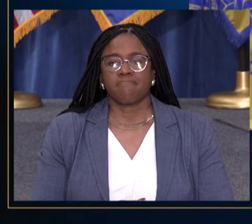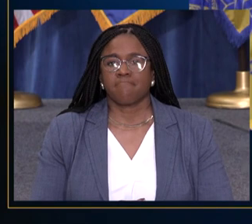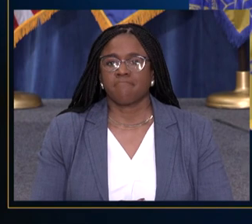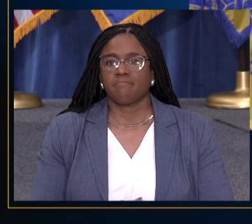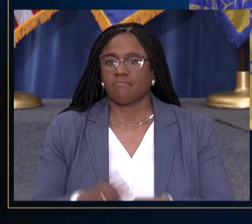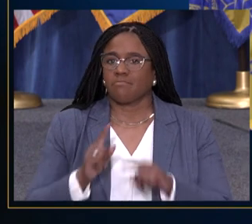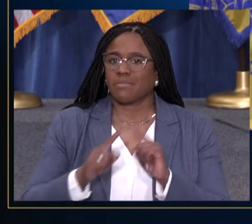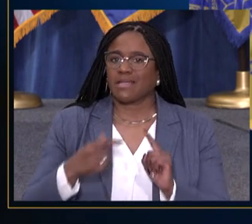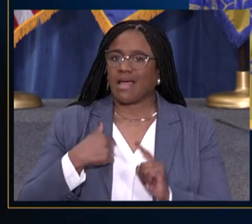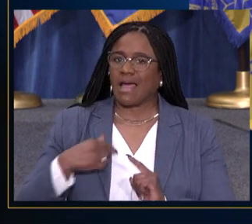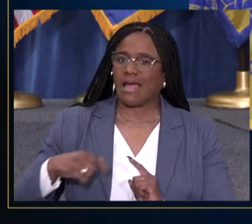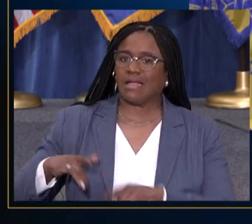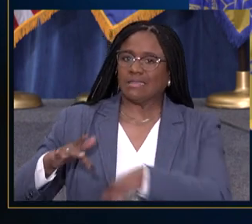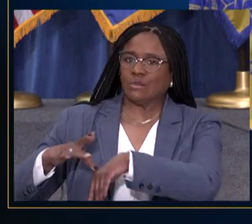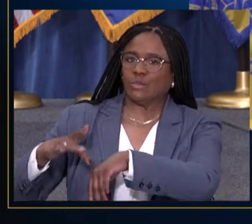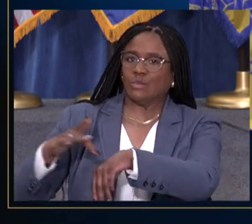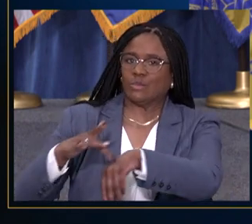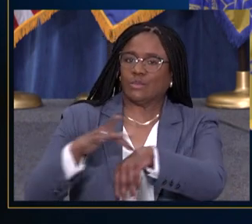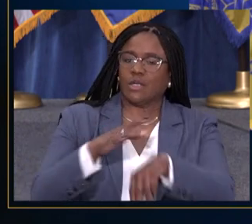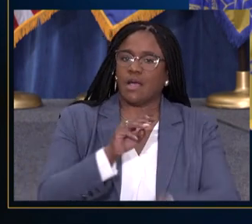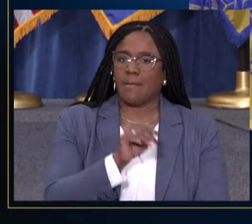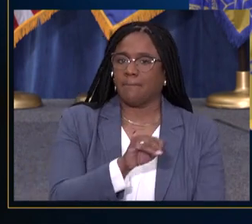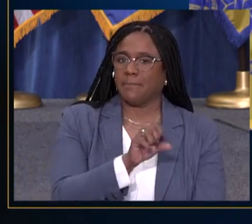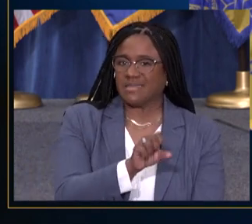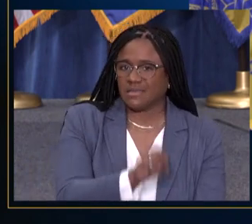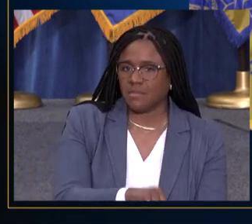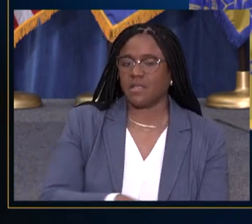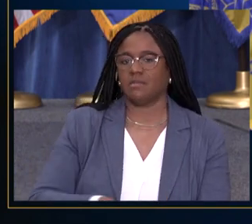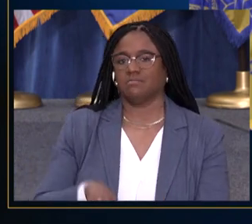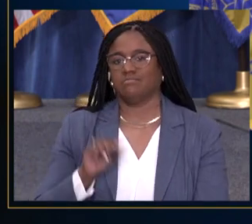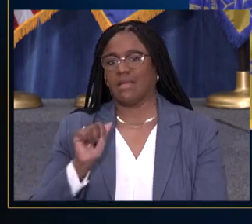but to Mississippi and Alabama,